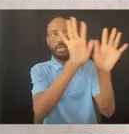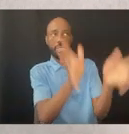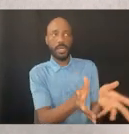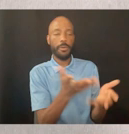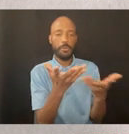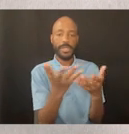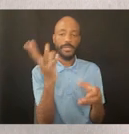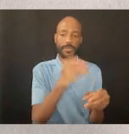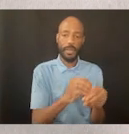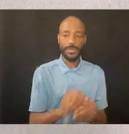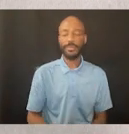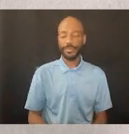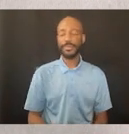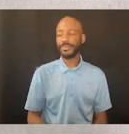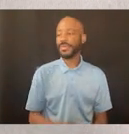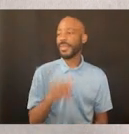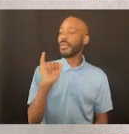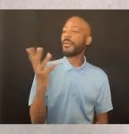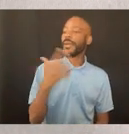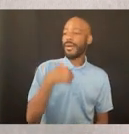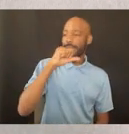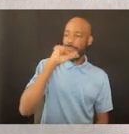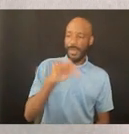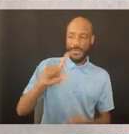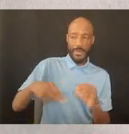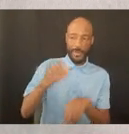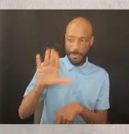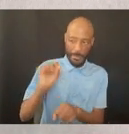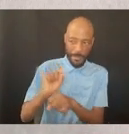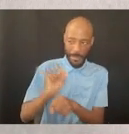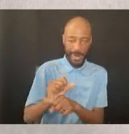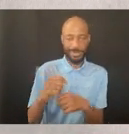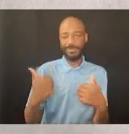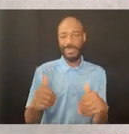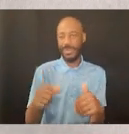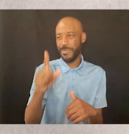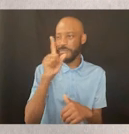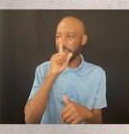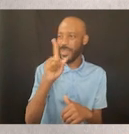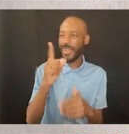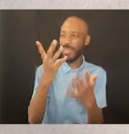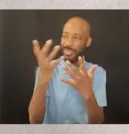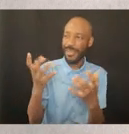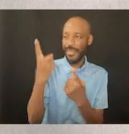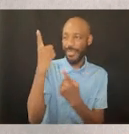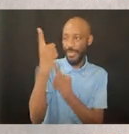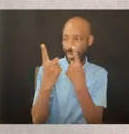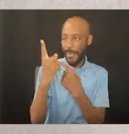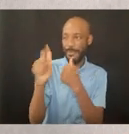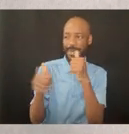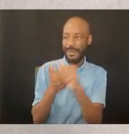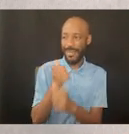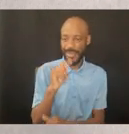It's one of the things I love most about your work, how thoughtful it is. And also, even when you're talking about things that really